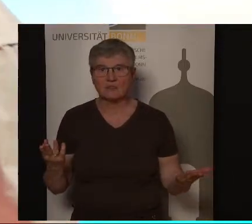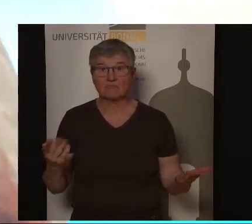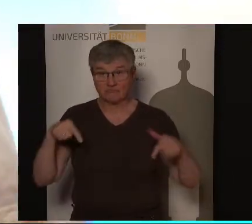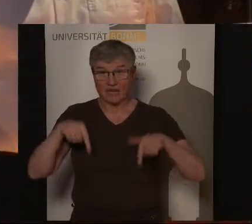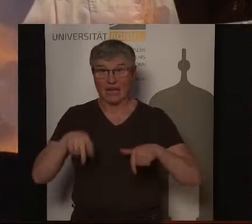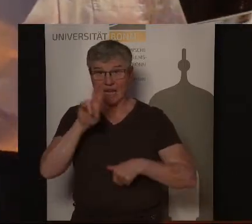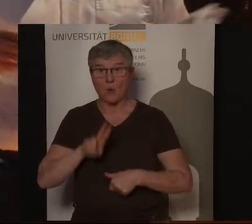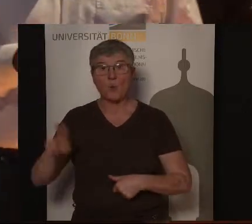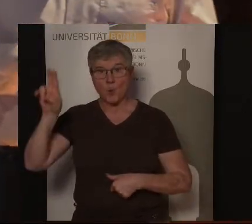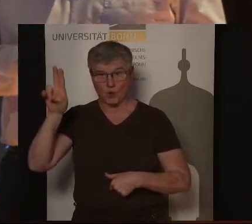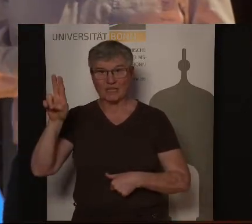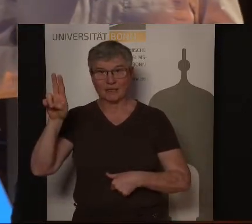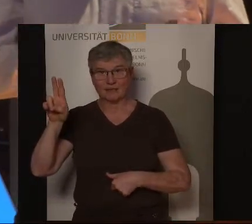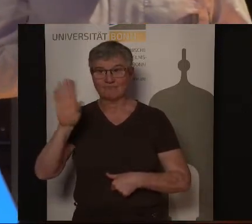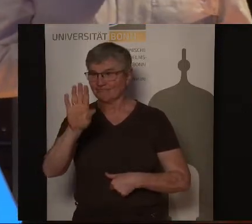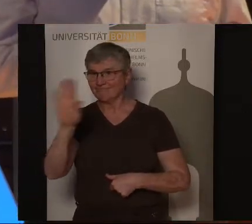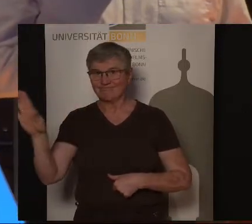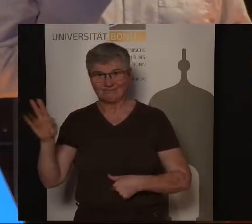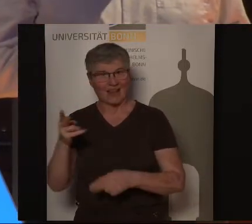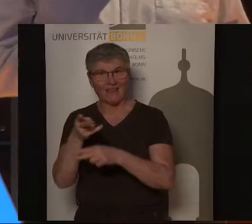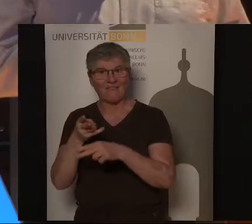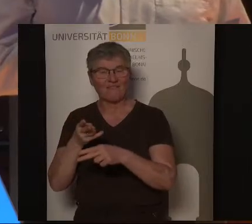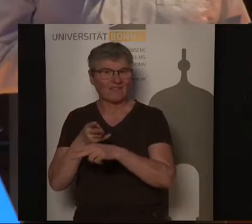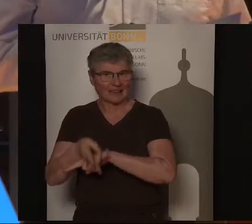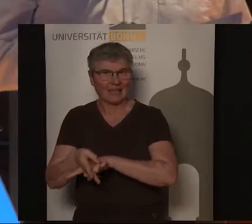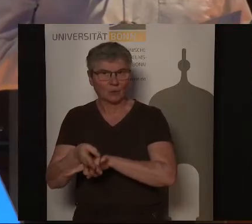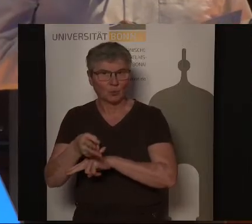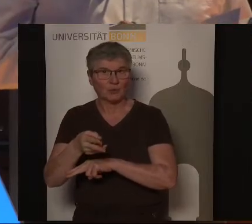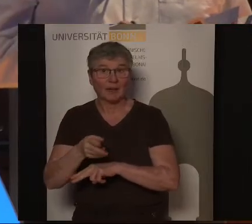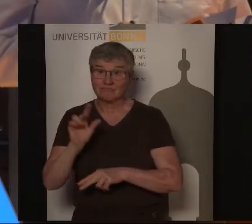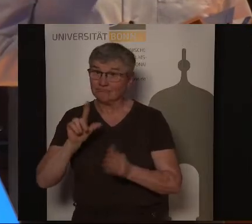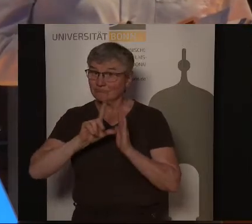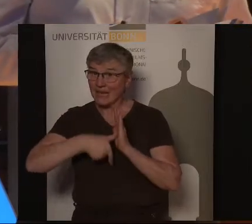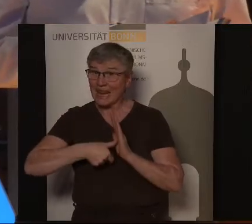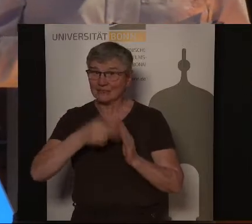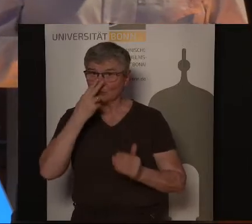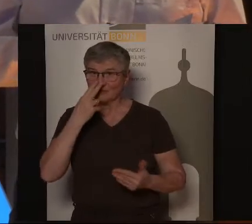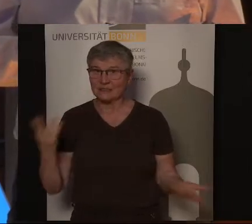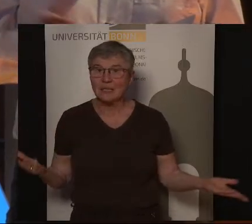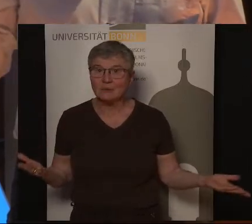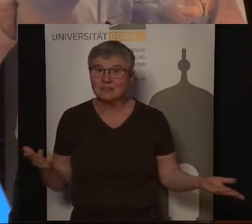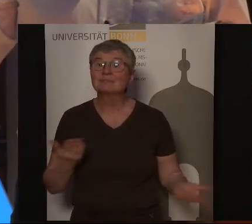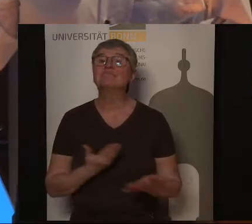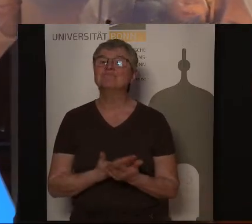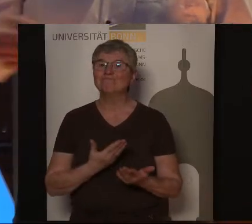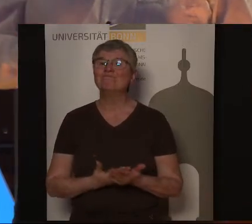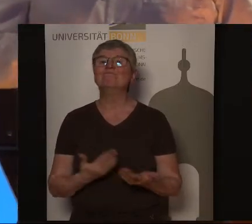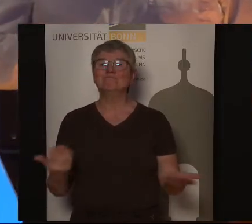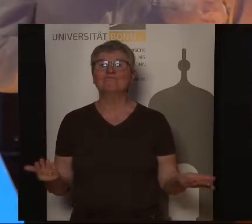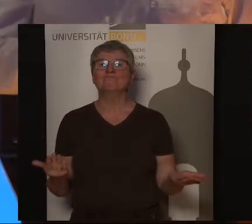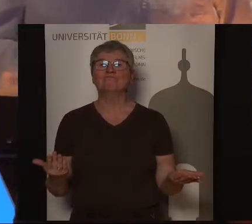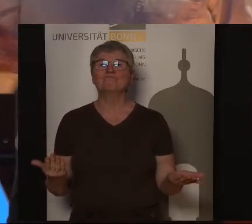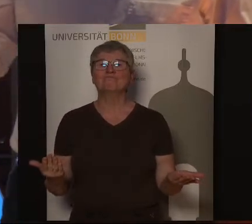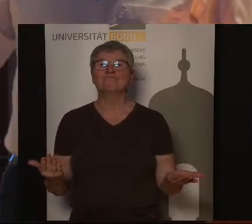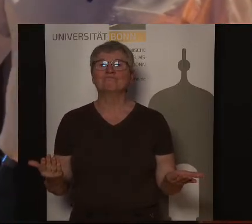and see who your representatives are and what the ASTA is actually doing to support your